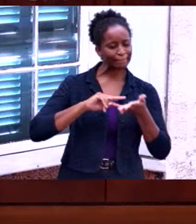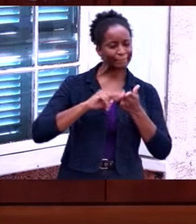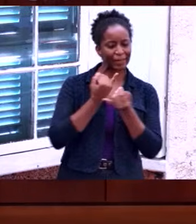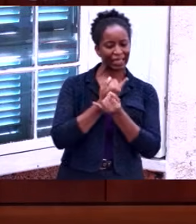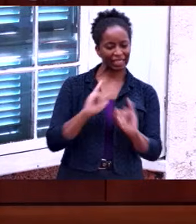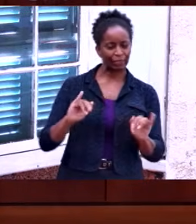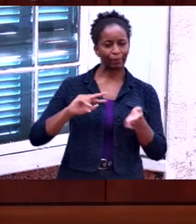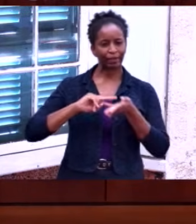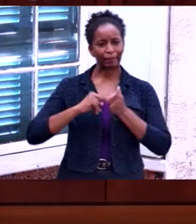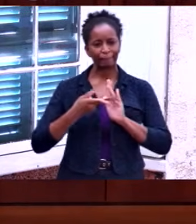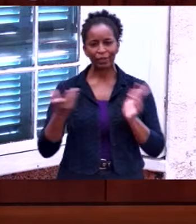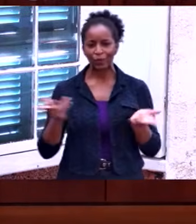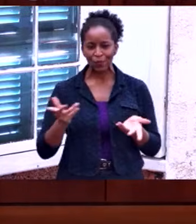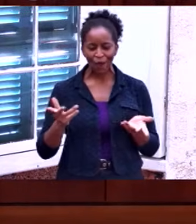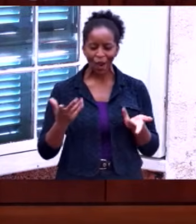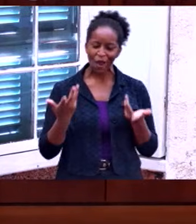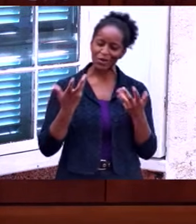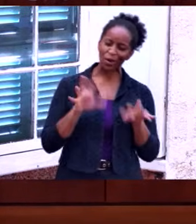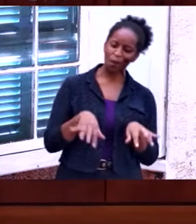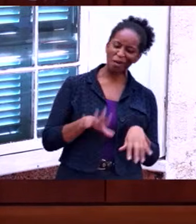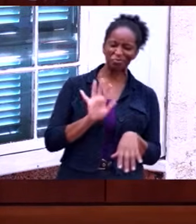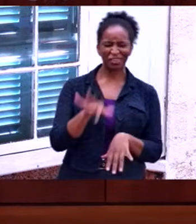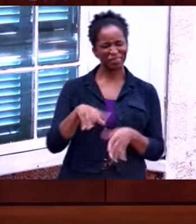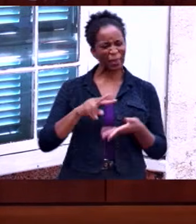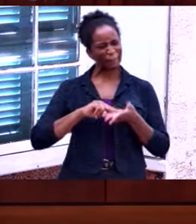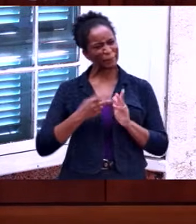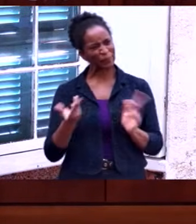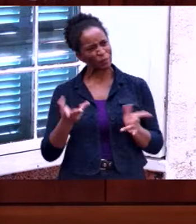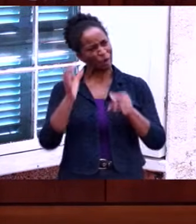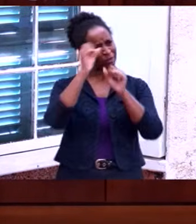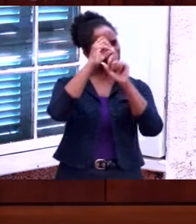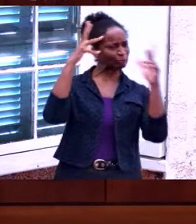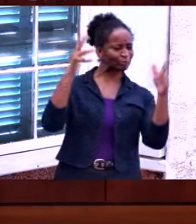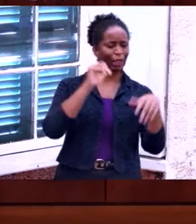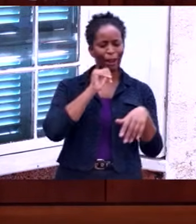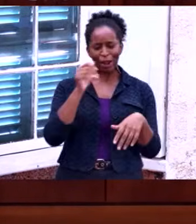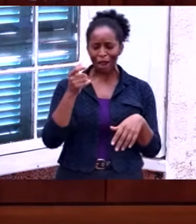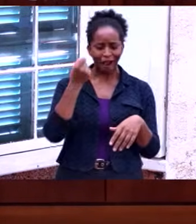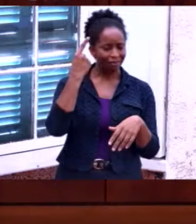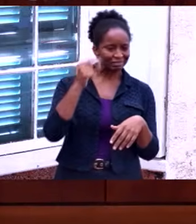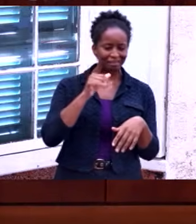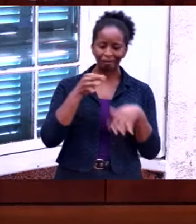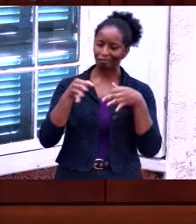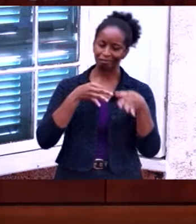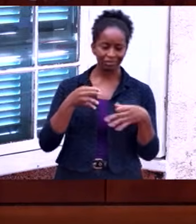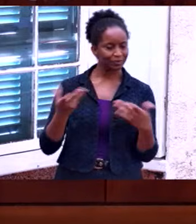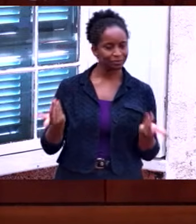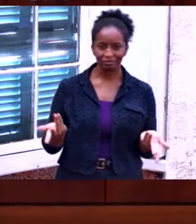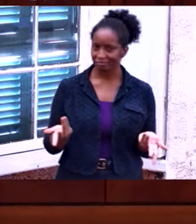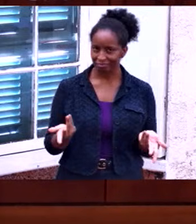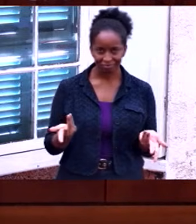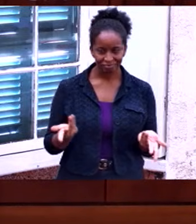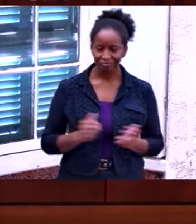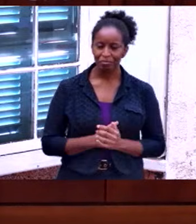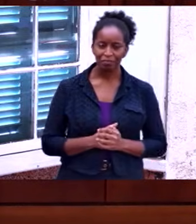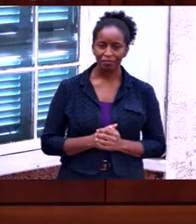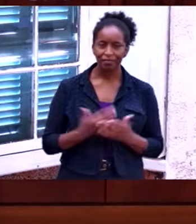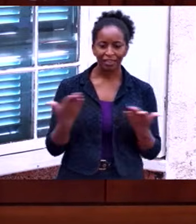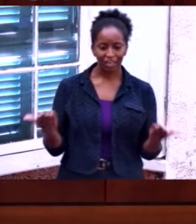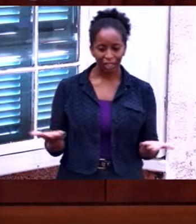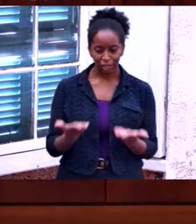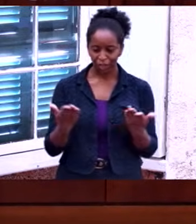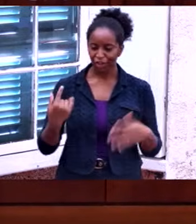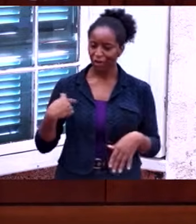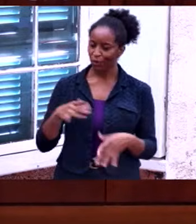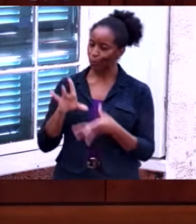chamber, Mr. President. And so we want to be clear that when we assume these roles, we have